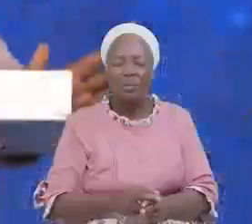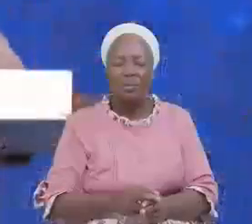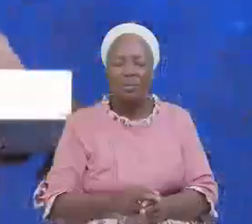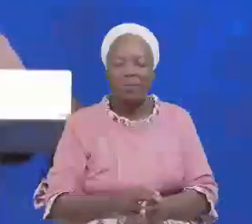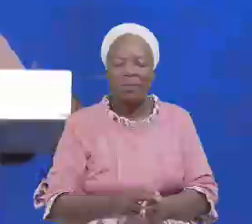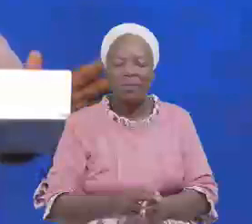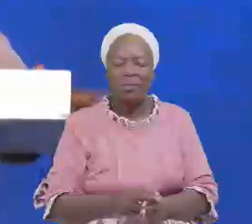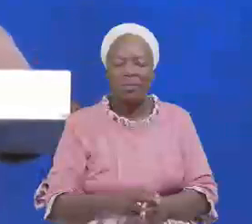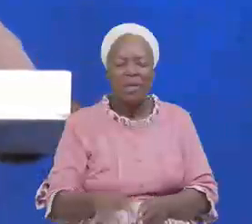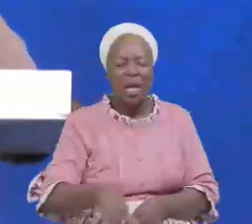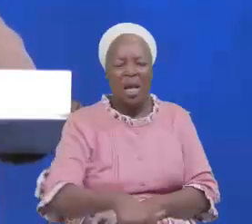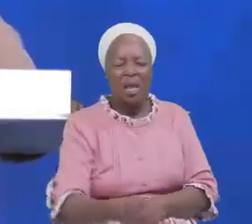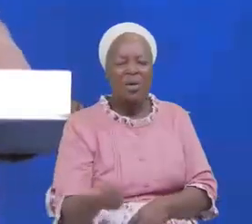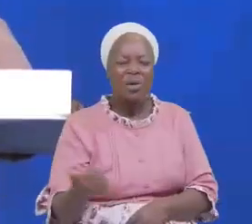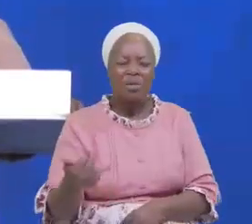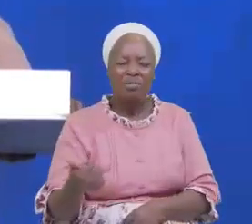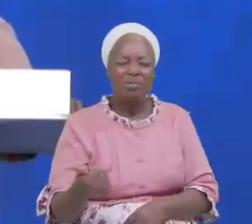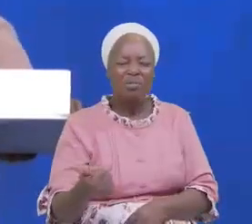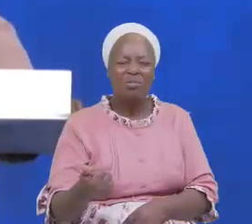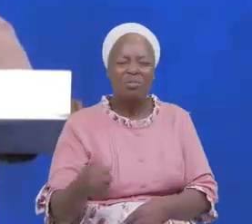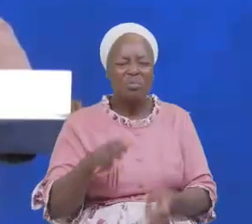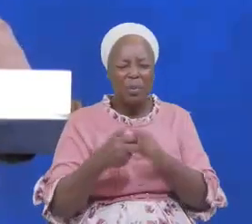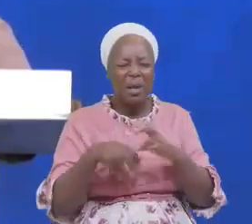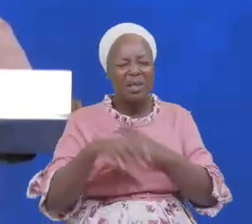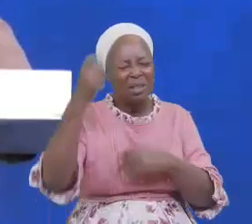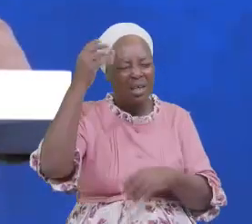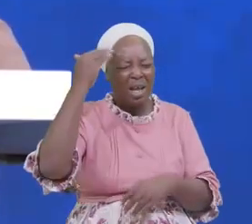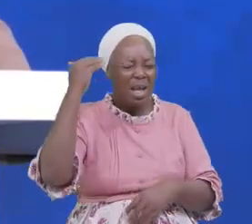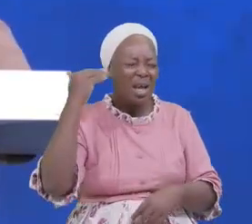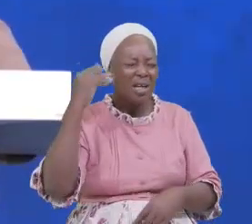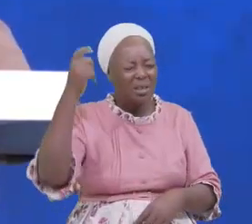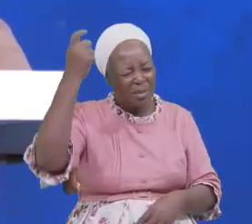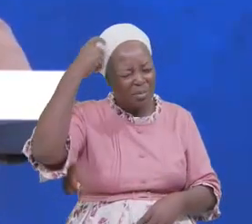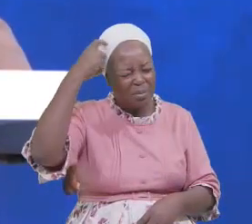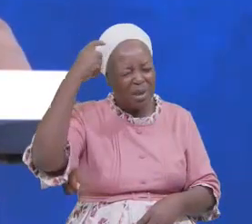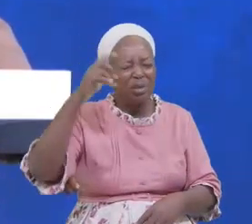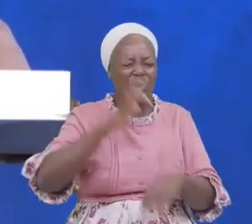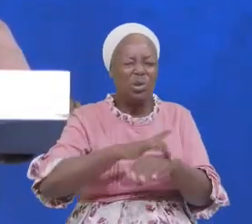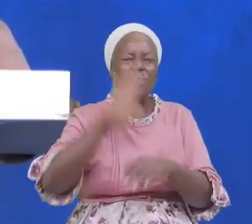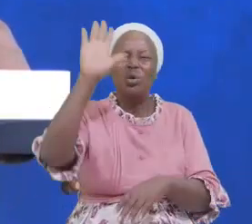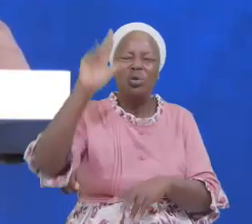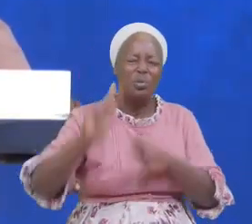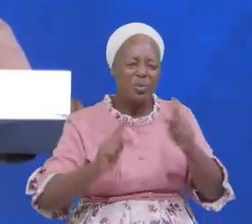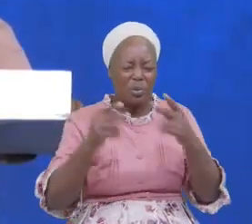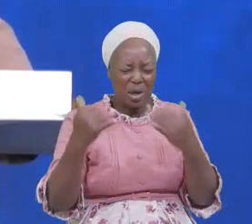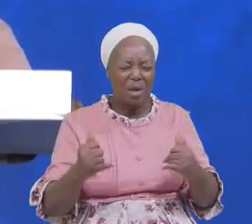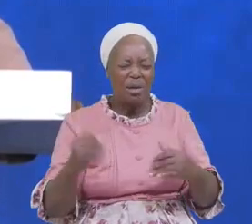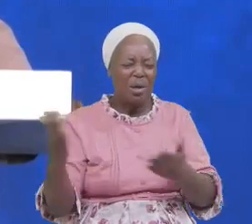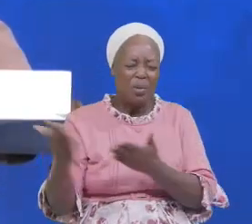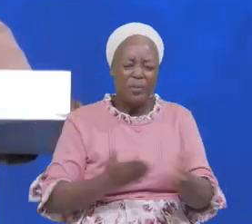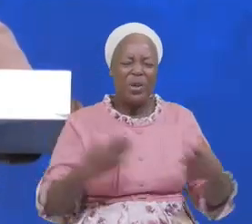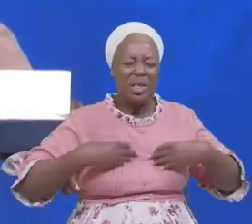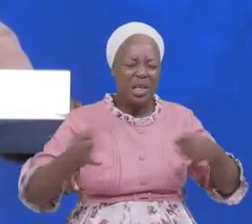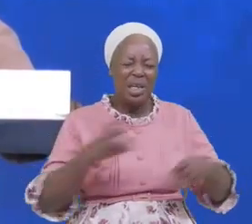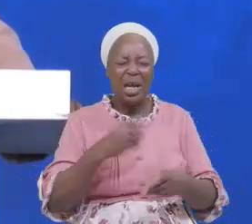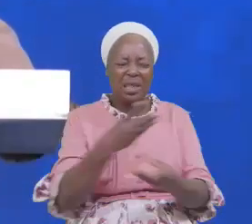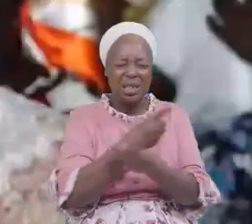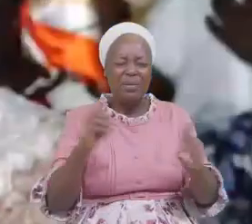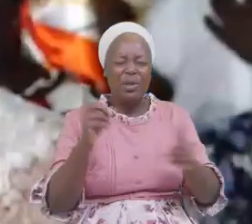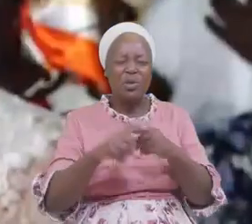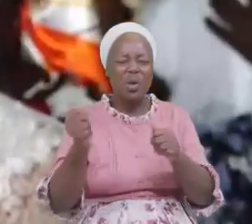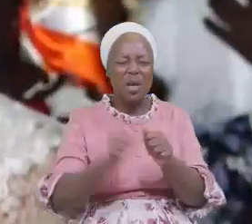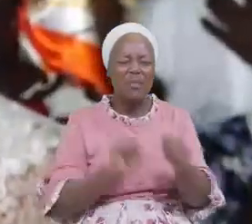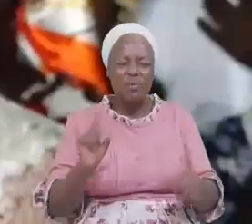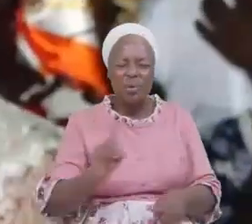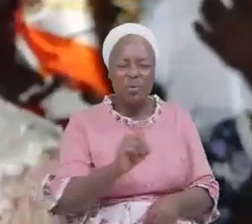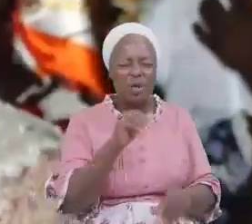Any other problem in the head, in the brain, oh Lord, touch your people now. Bring healing and deliverance to everyone.